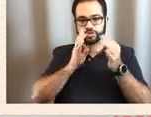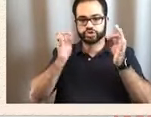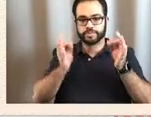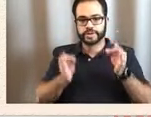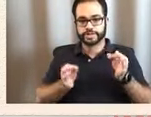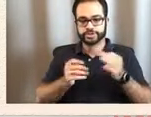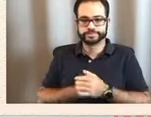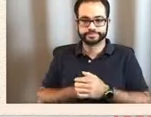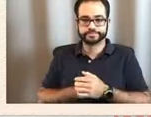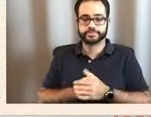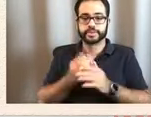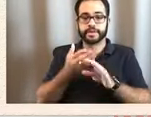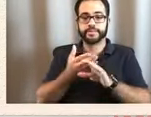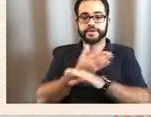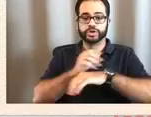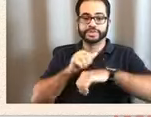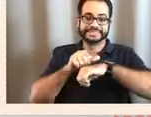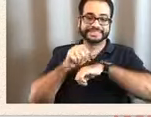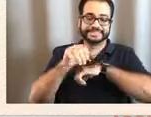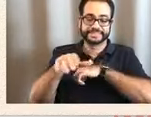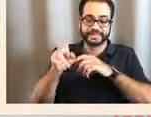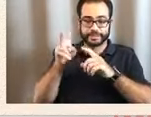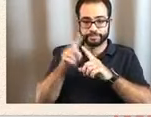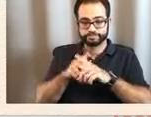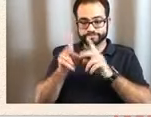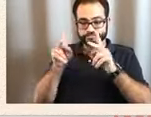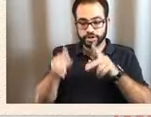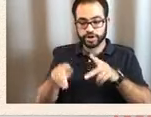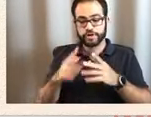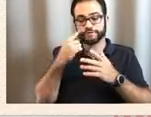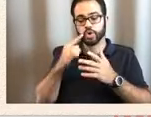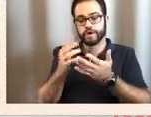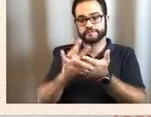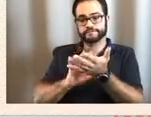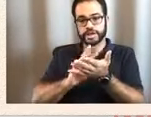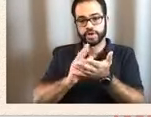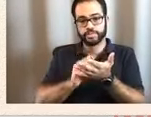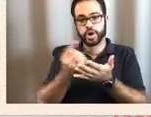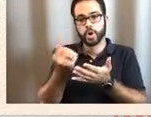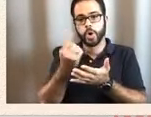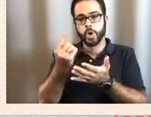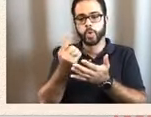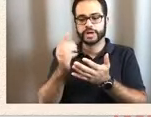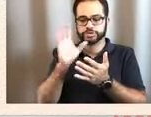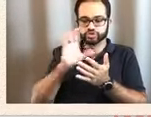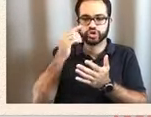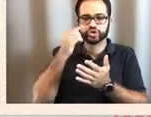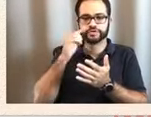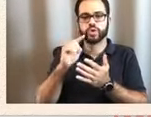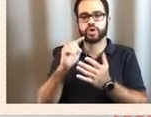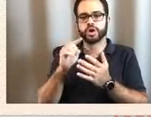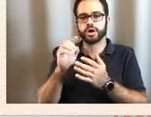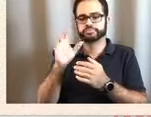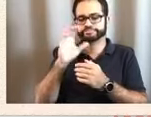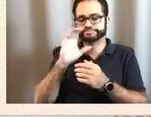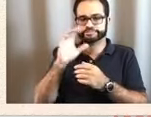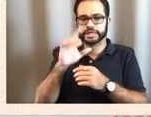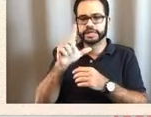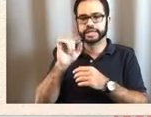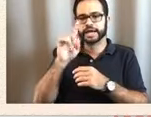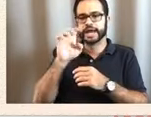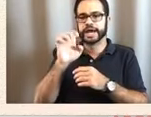Before sending out an applicant for fingerprinting, always search for a compatible live scan vendor in the clearinghouse.